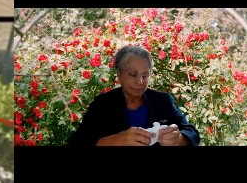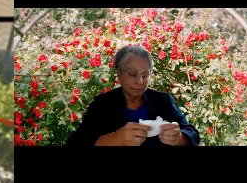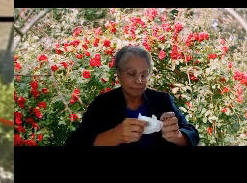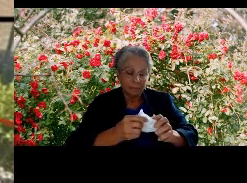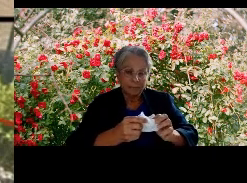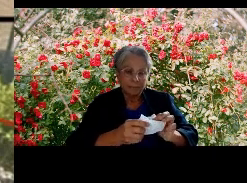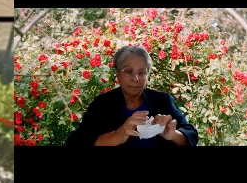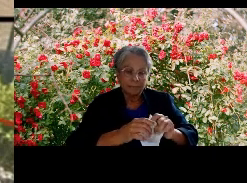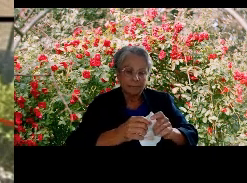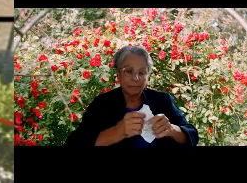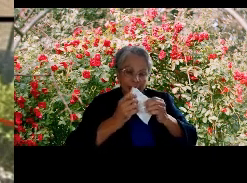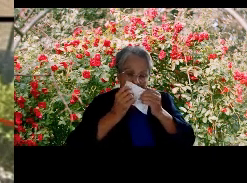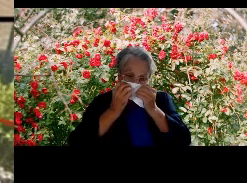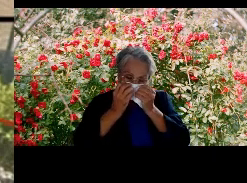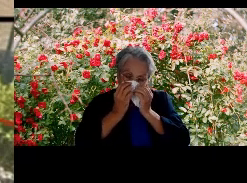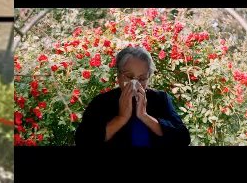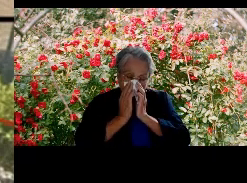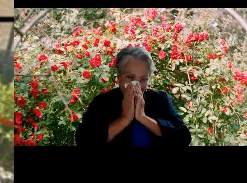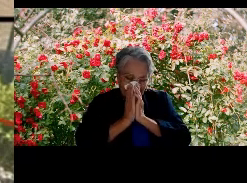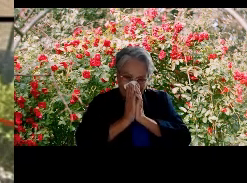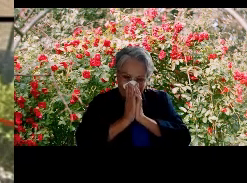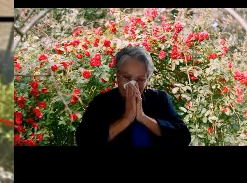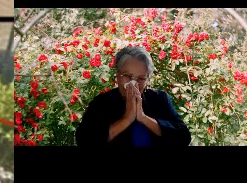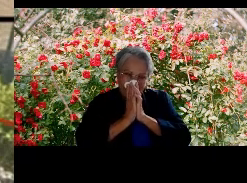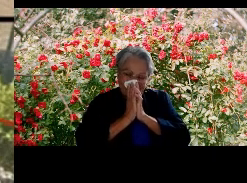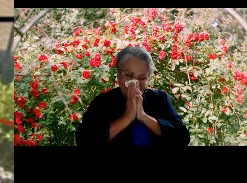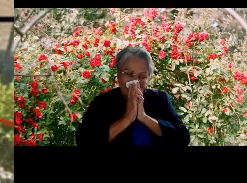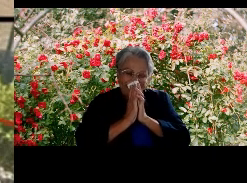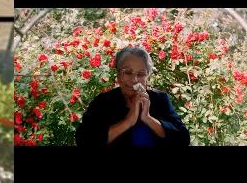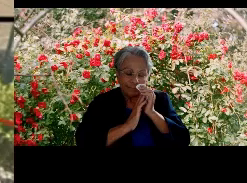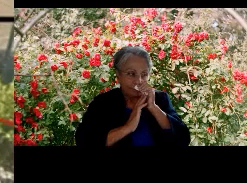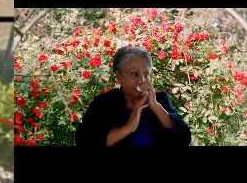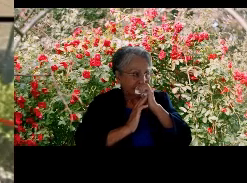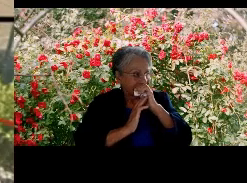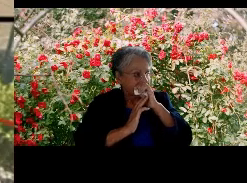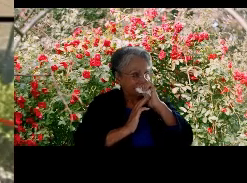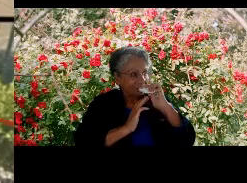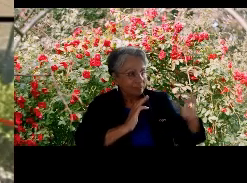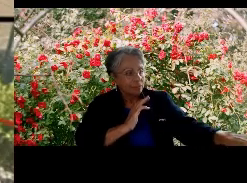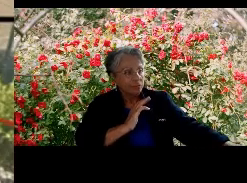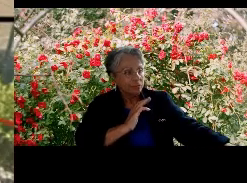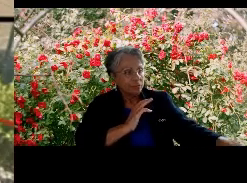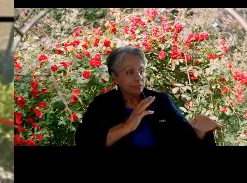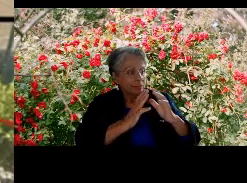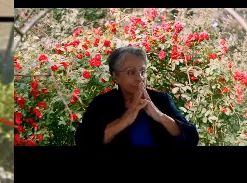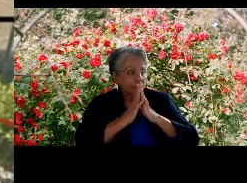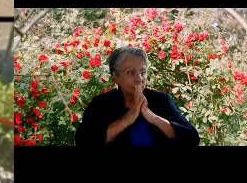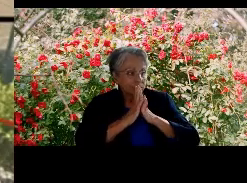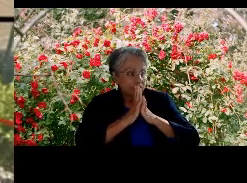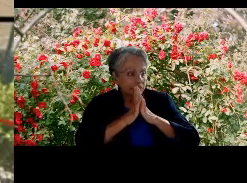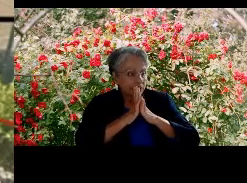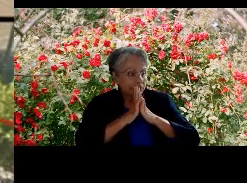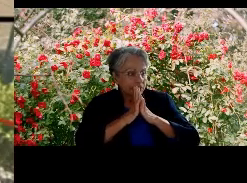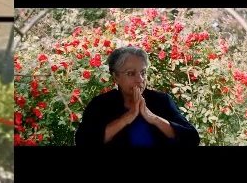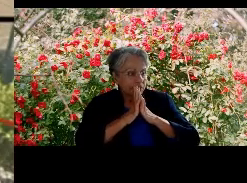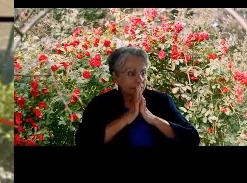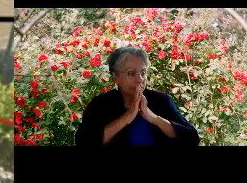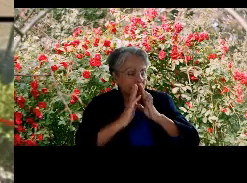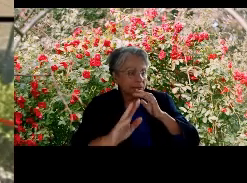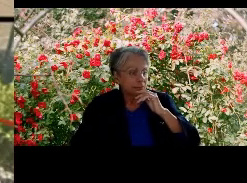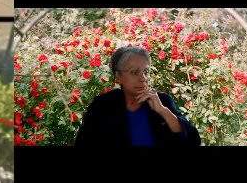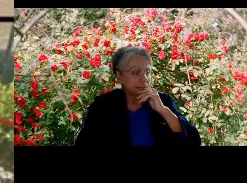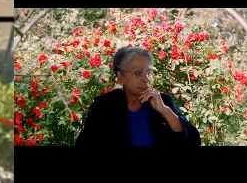the asset owners, but that is the only thing we go on. Quality level C, B and A will give more confidence in